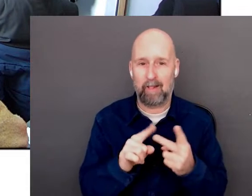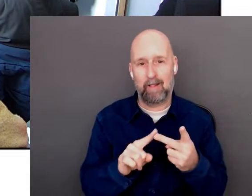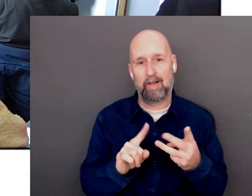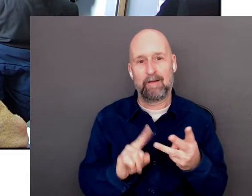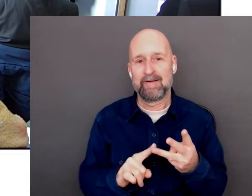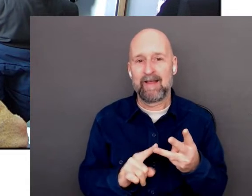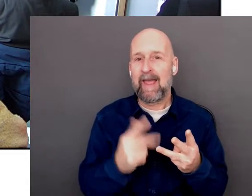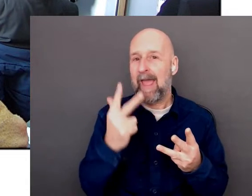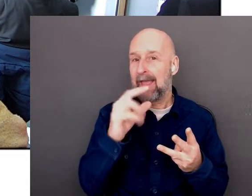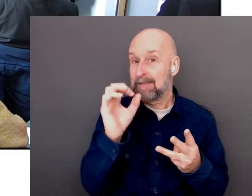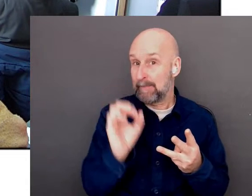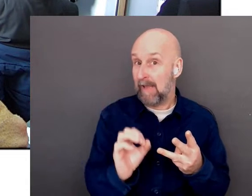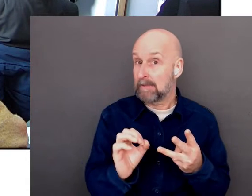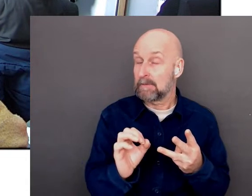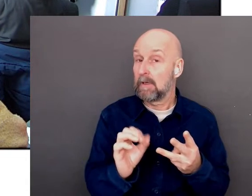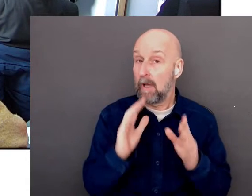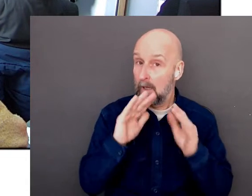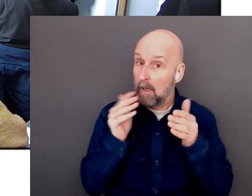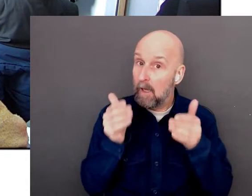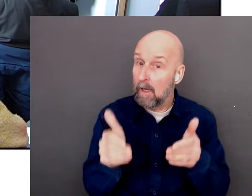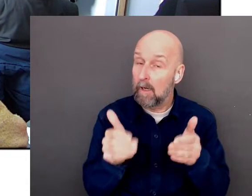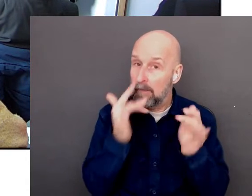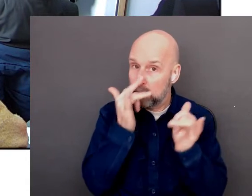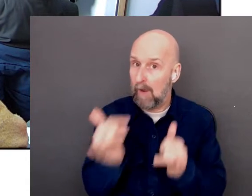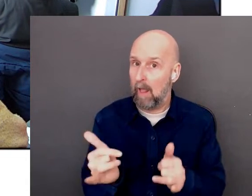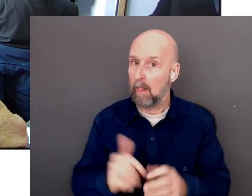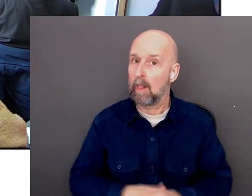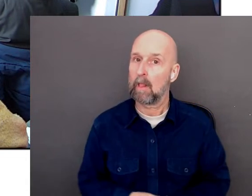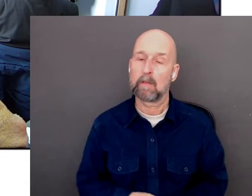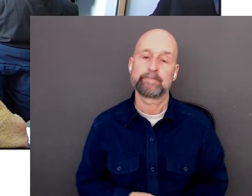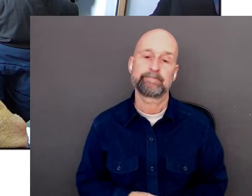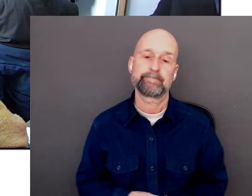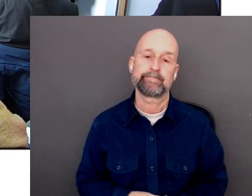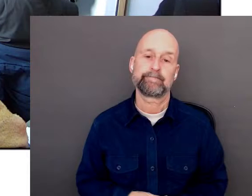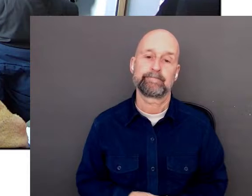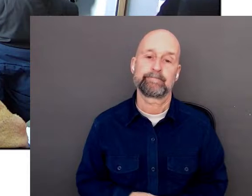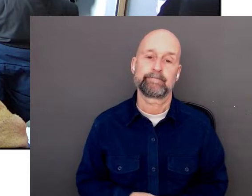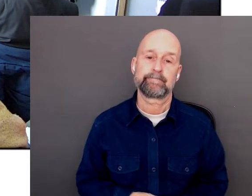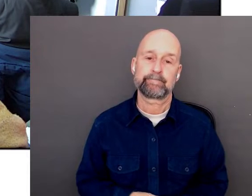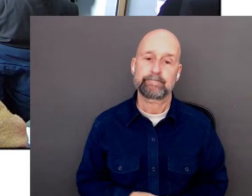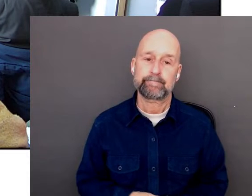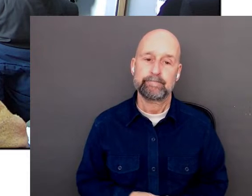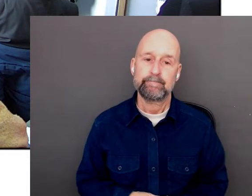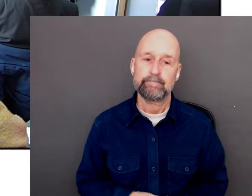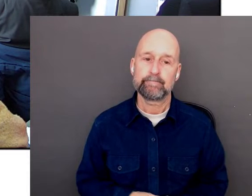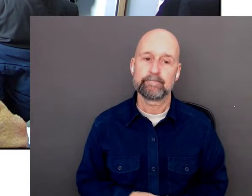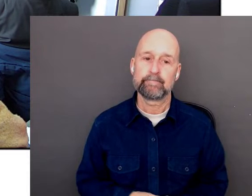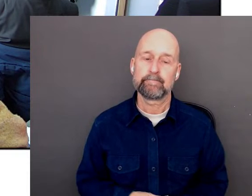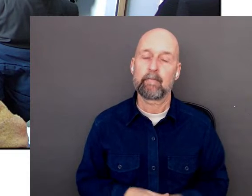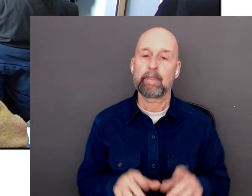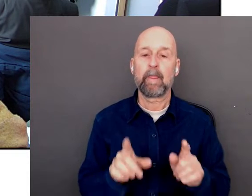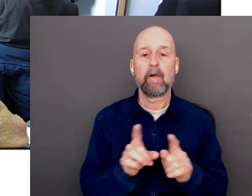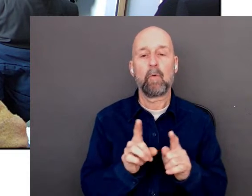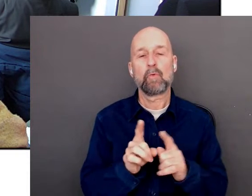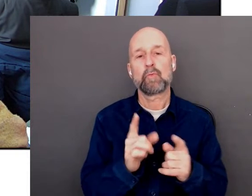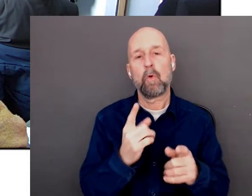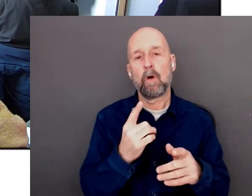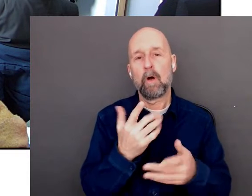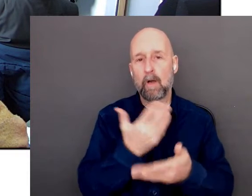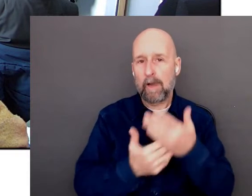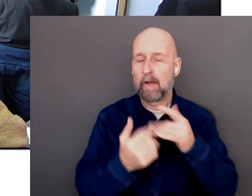80% of the time is spent on that. Yeah. And maybe as far as design, if I can just add to what you said,